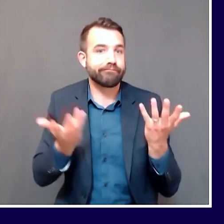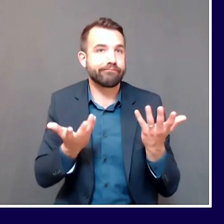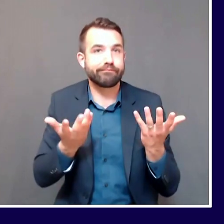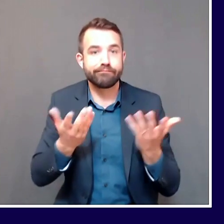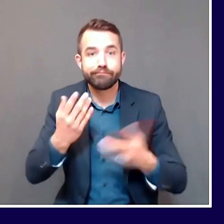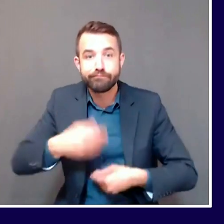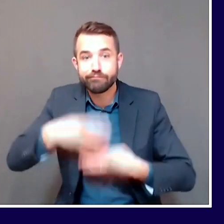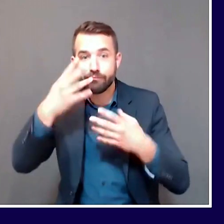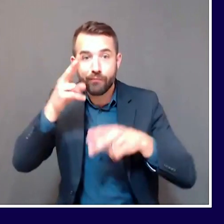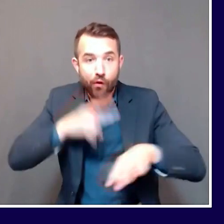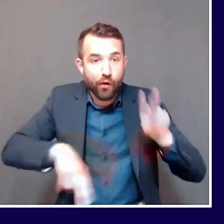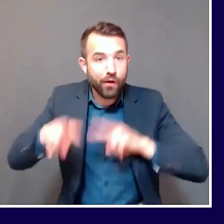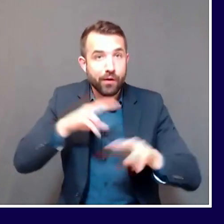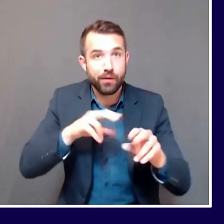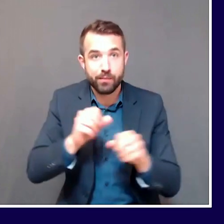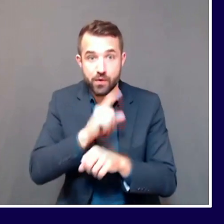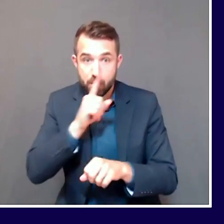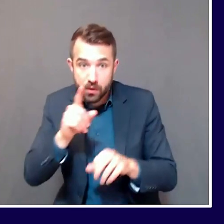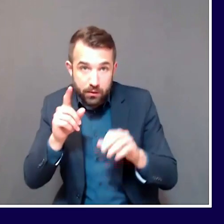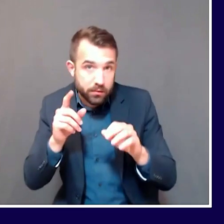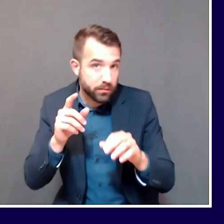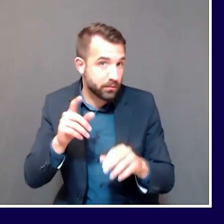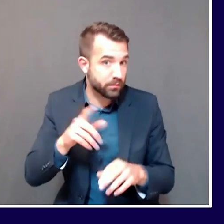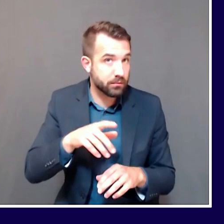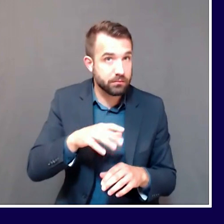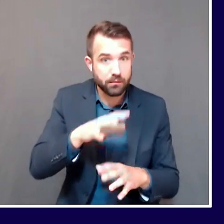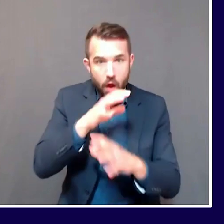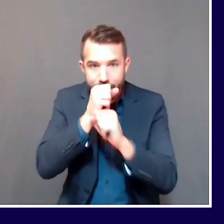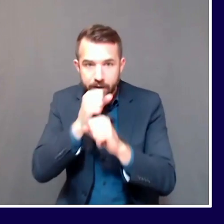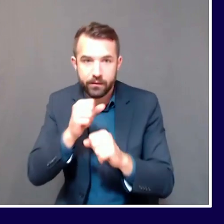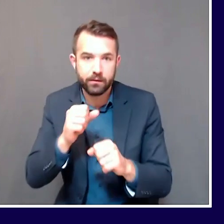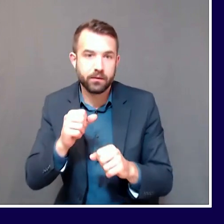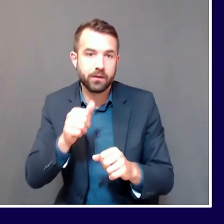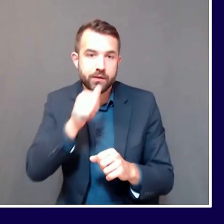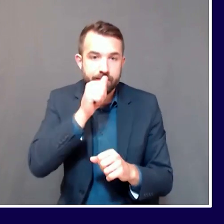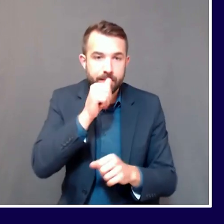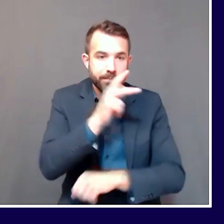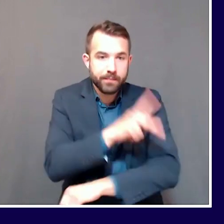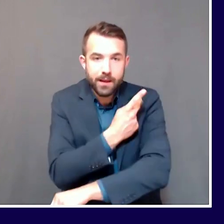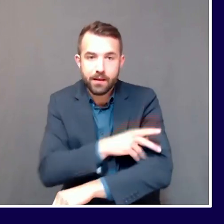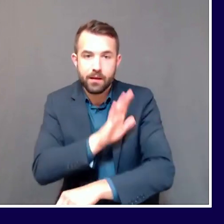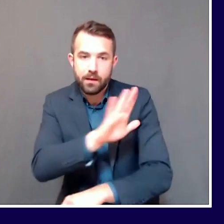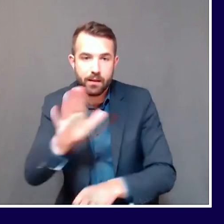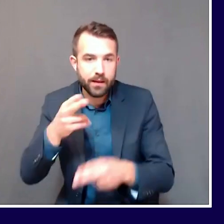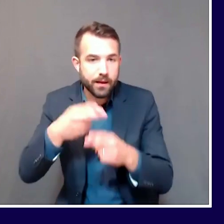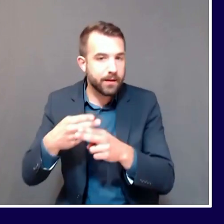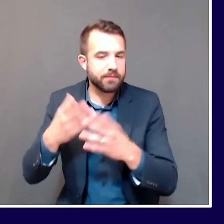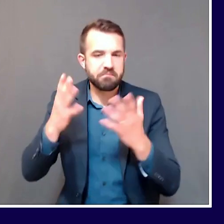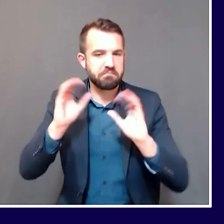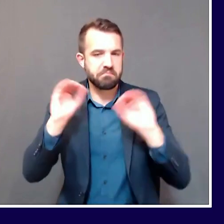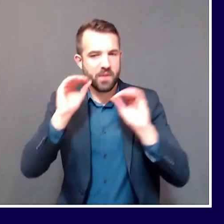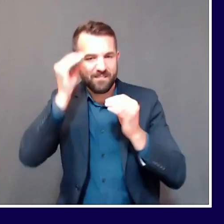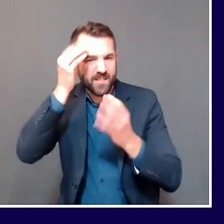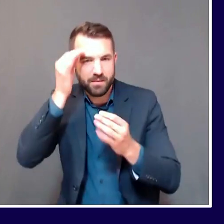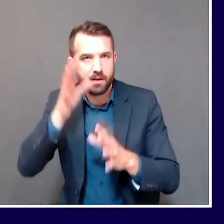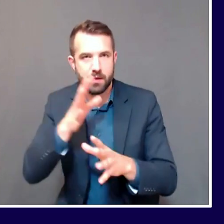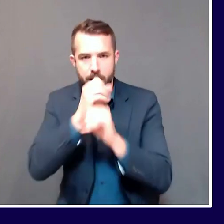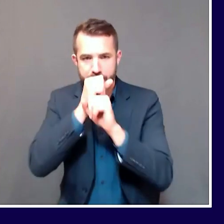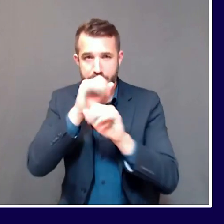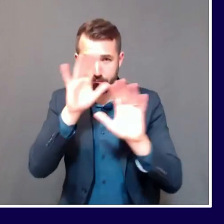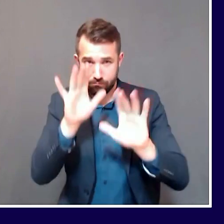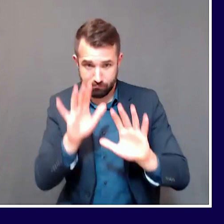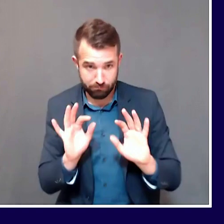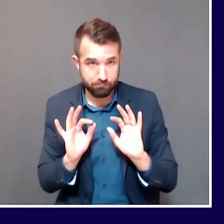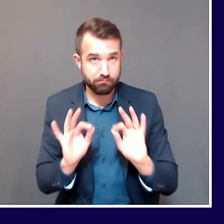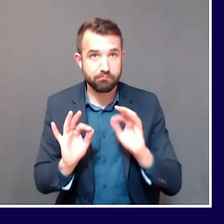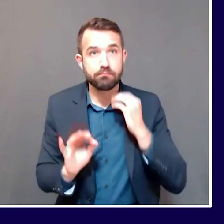that we were adhering to patient privacy, as we were taking a look at all of those as it was going through the privacy filters, it pretty well matched